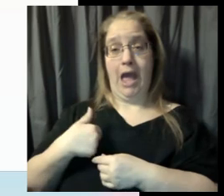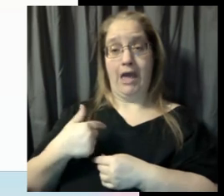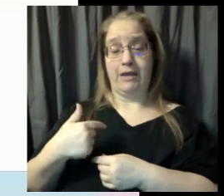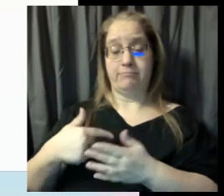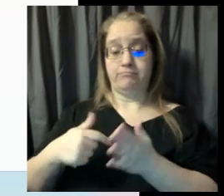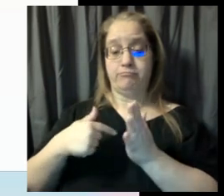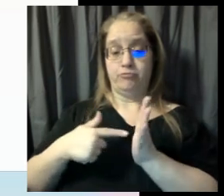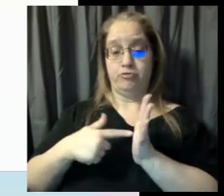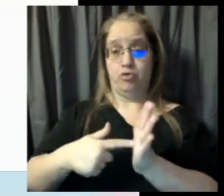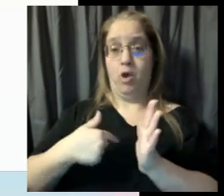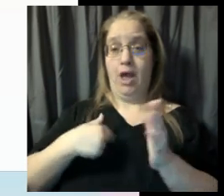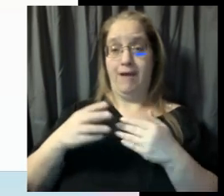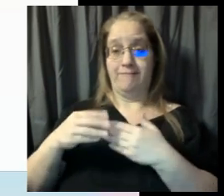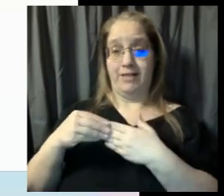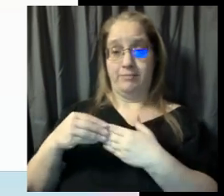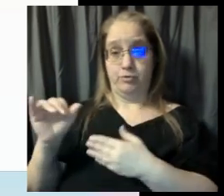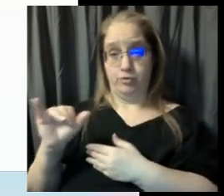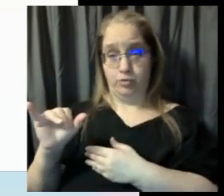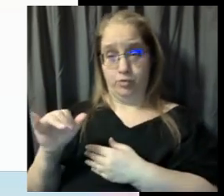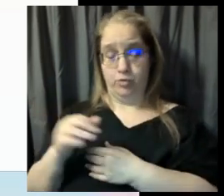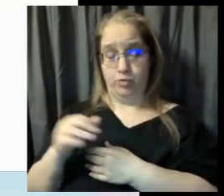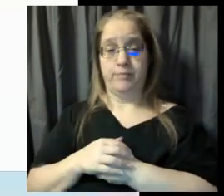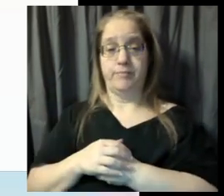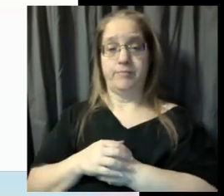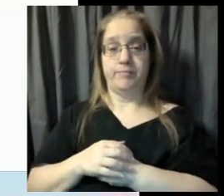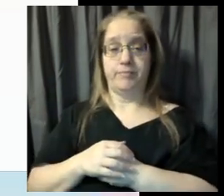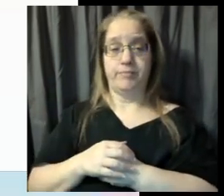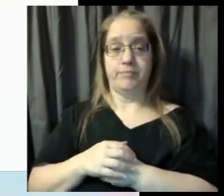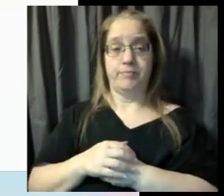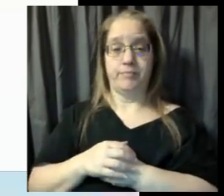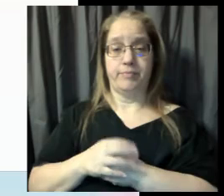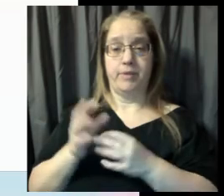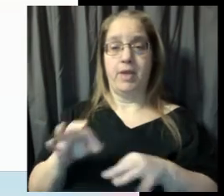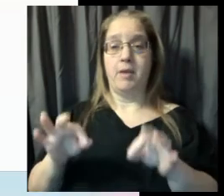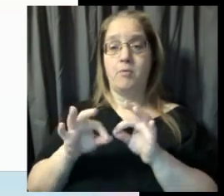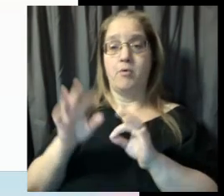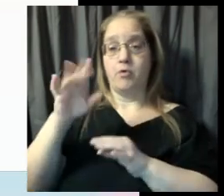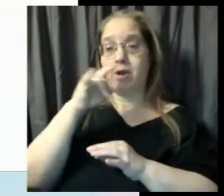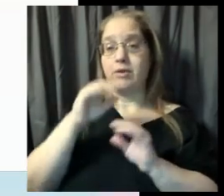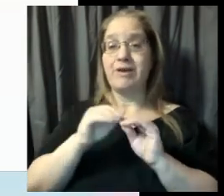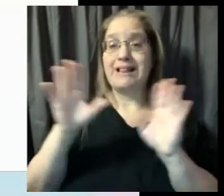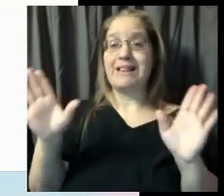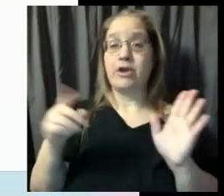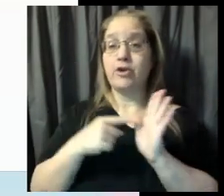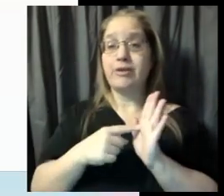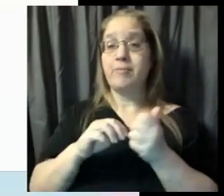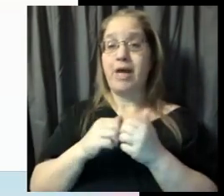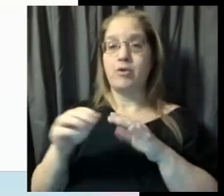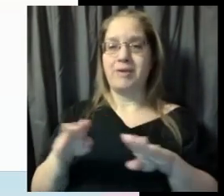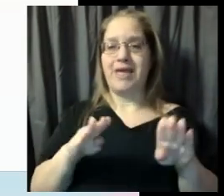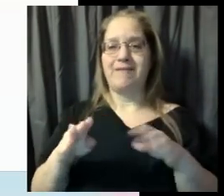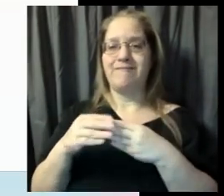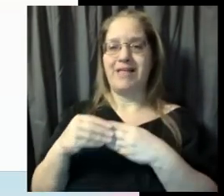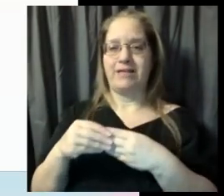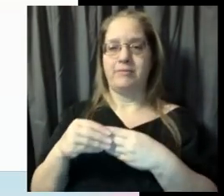flexibility. So it's important for your child to be provided with a clear example of how they could be flexible. And